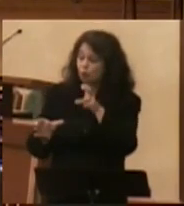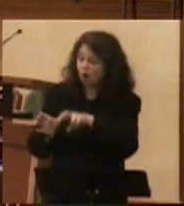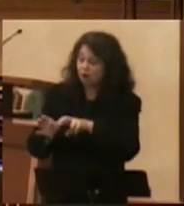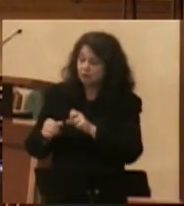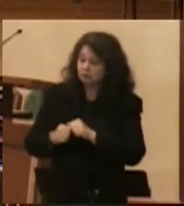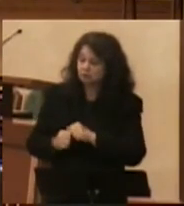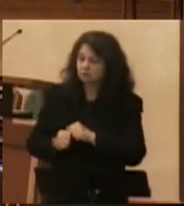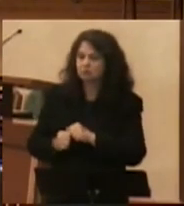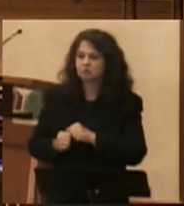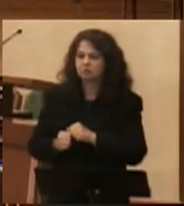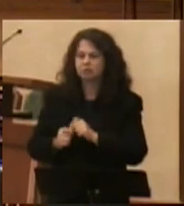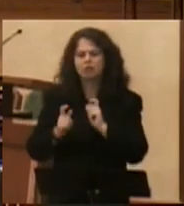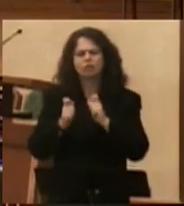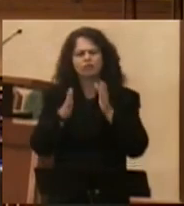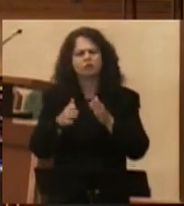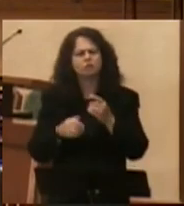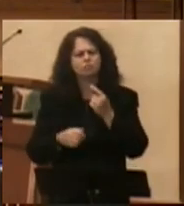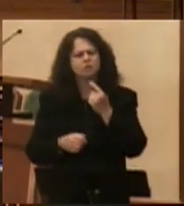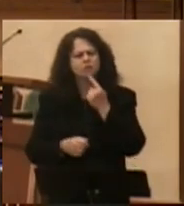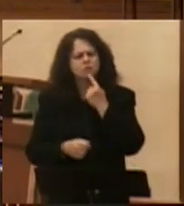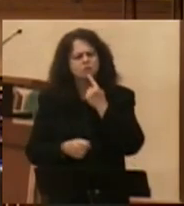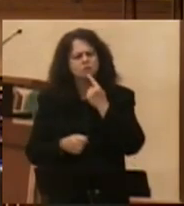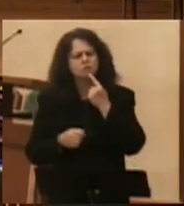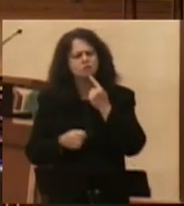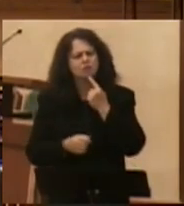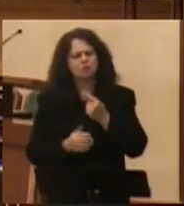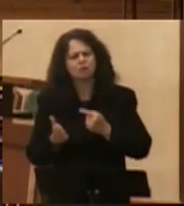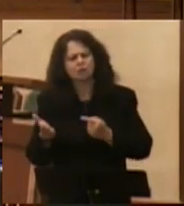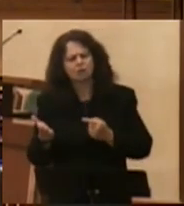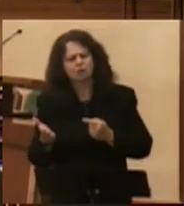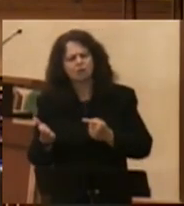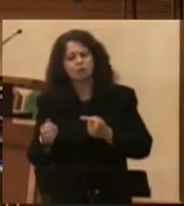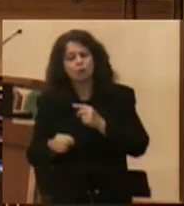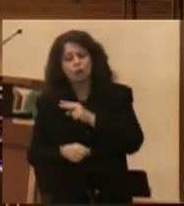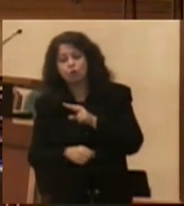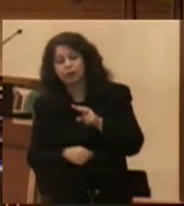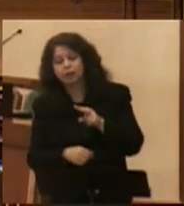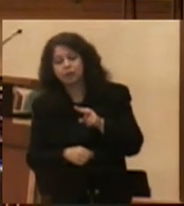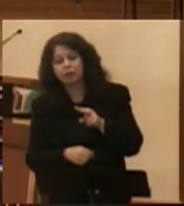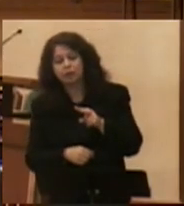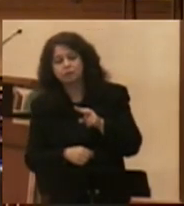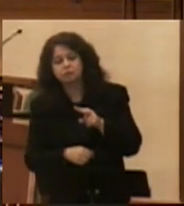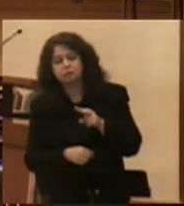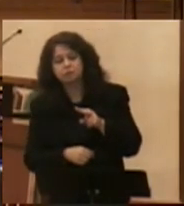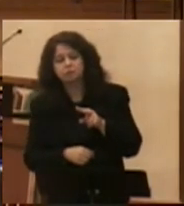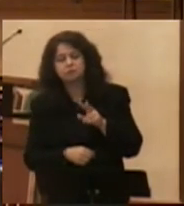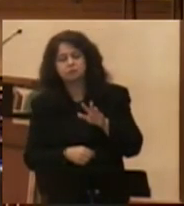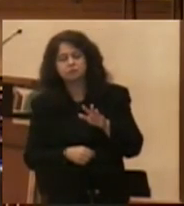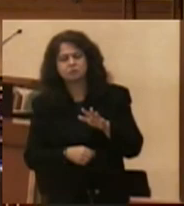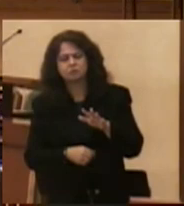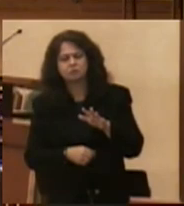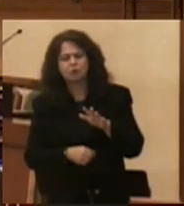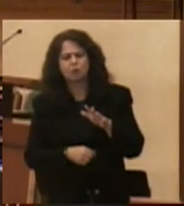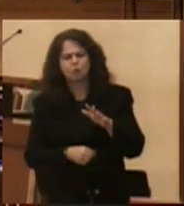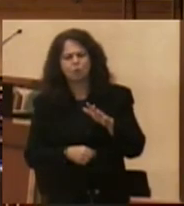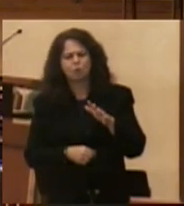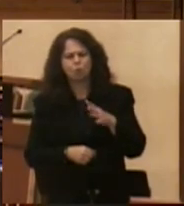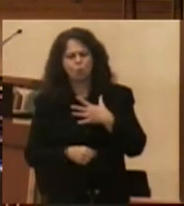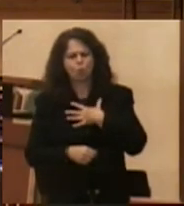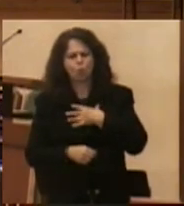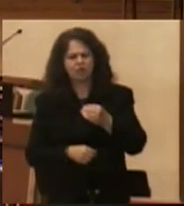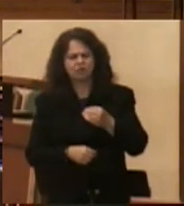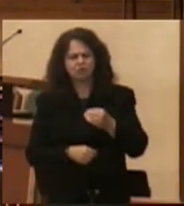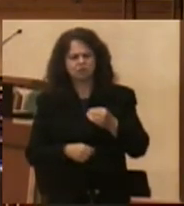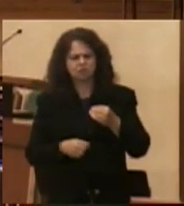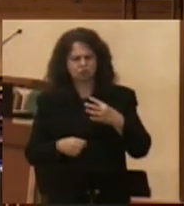The fisherman took note of Twain's white suit, hat, shirt, shoes, and presumed him to be